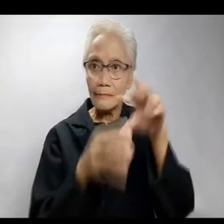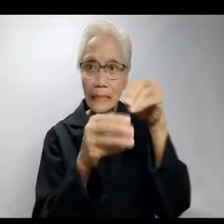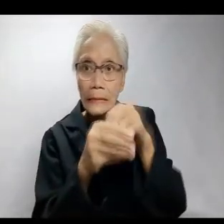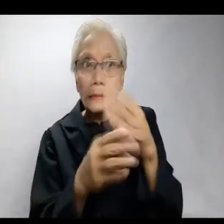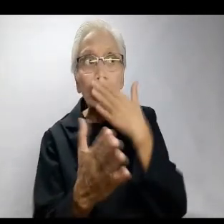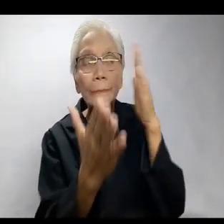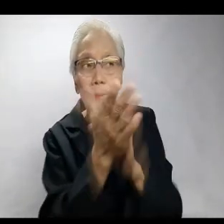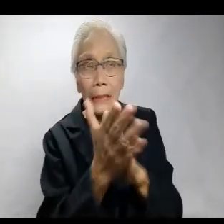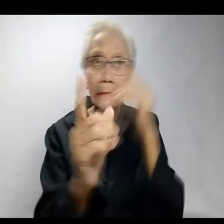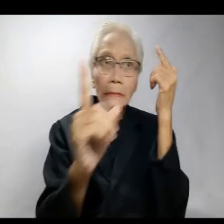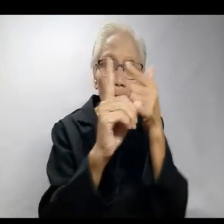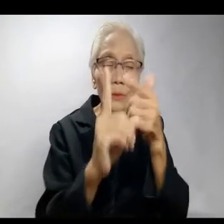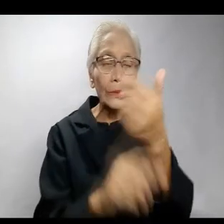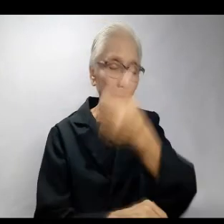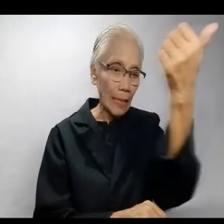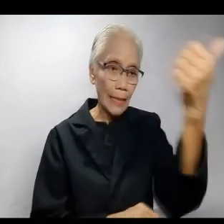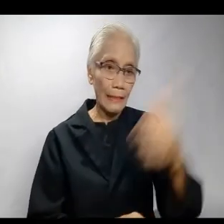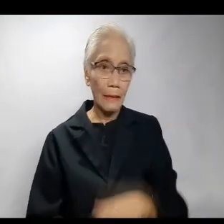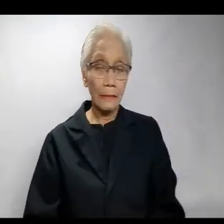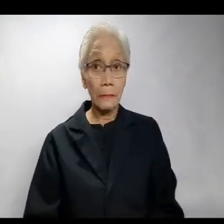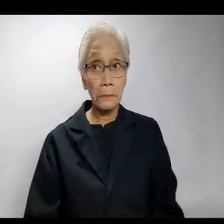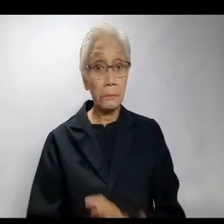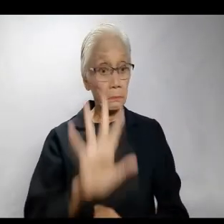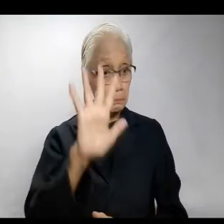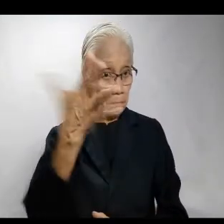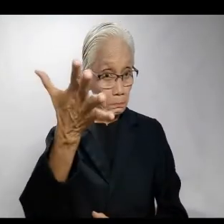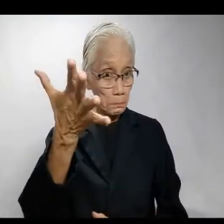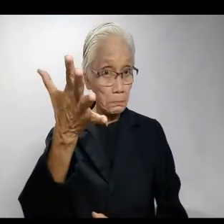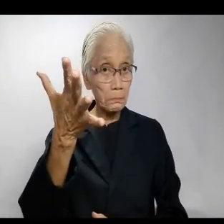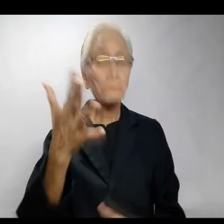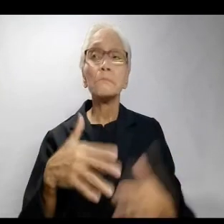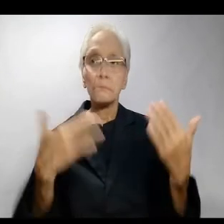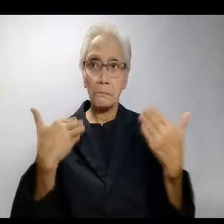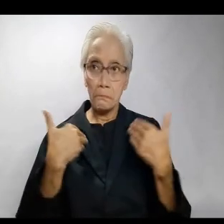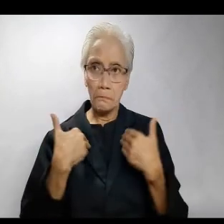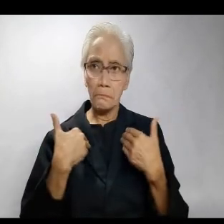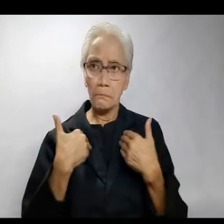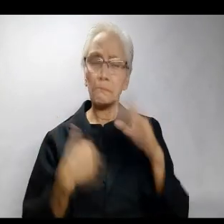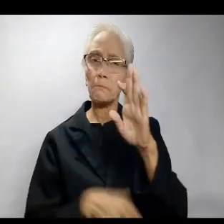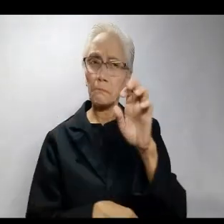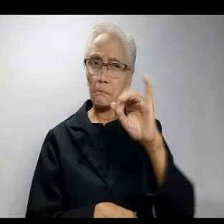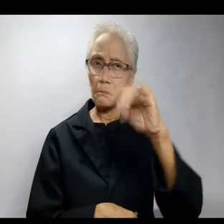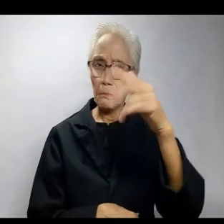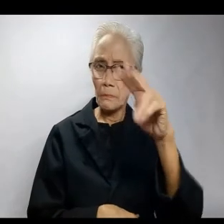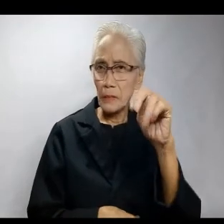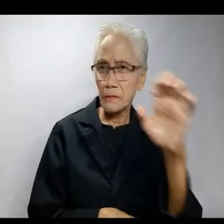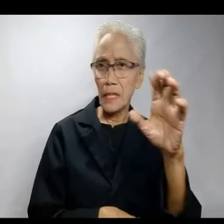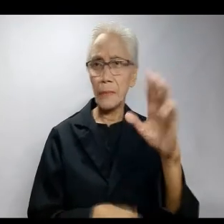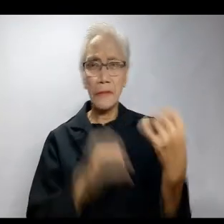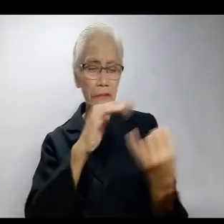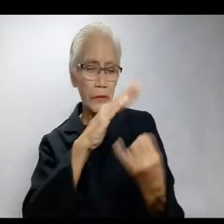and often imputes bad intentions on others. The fifth mark is a